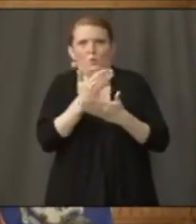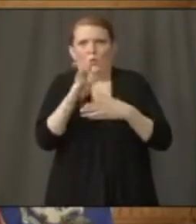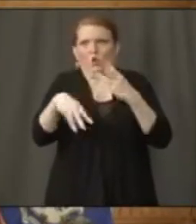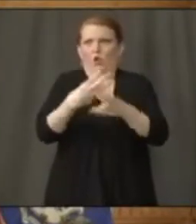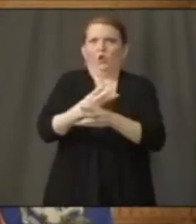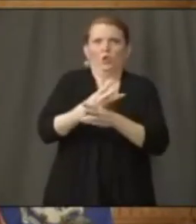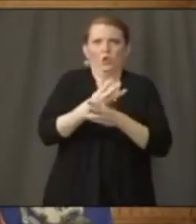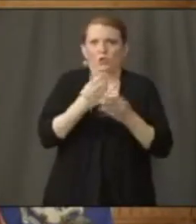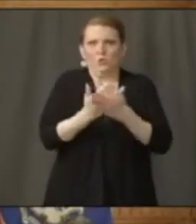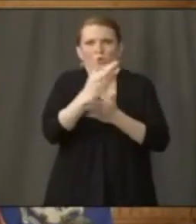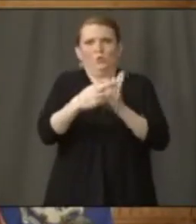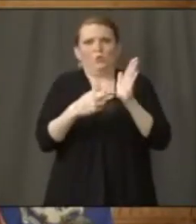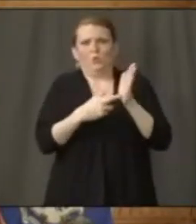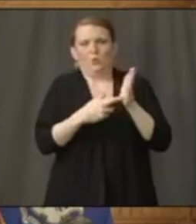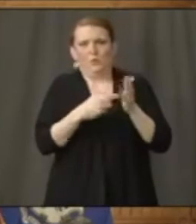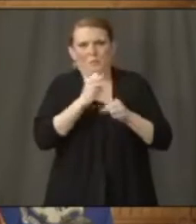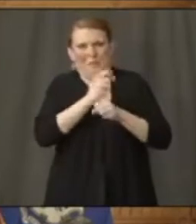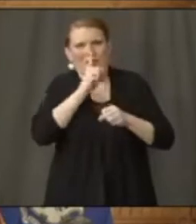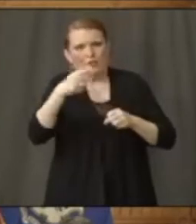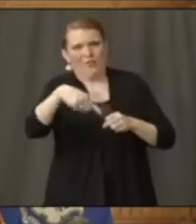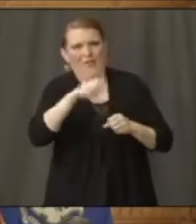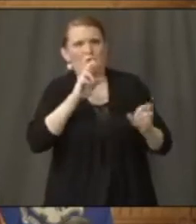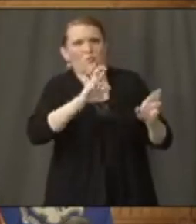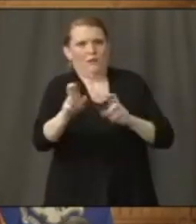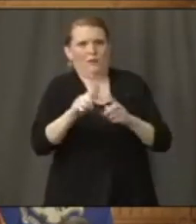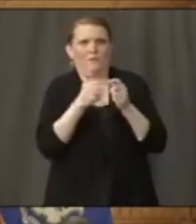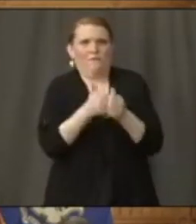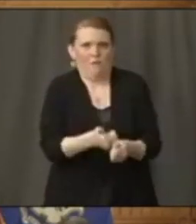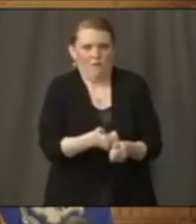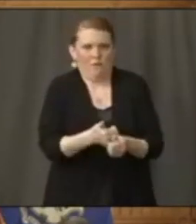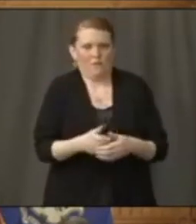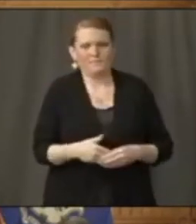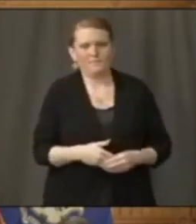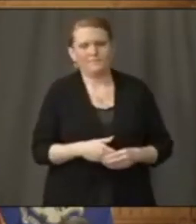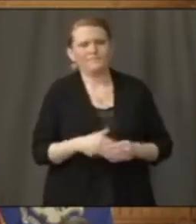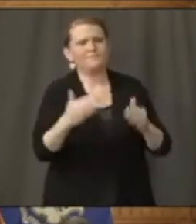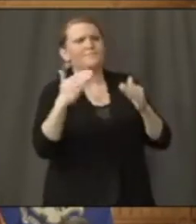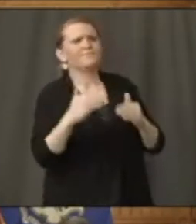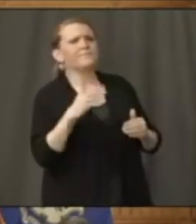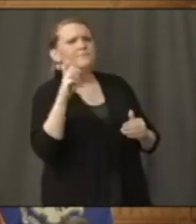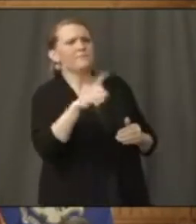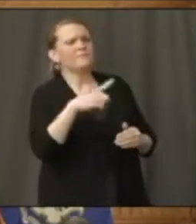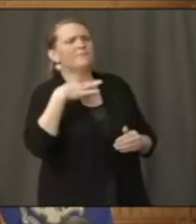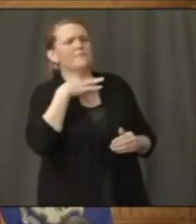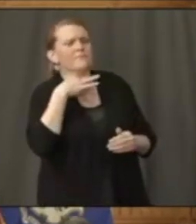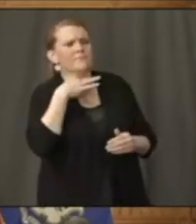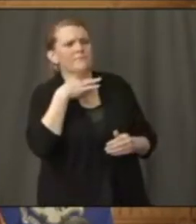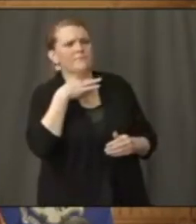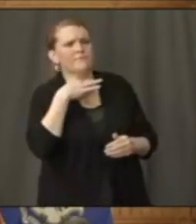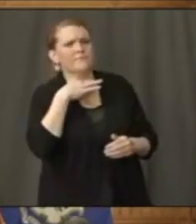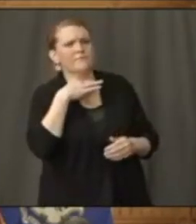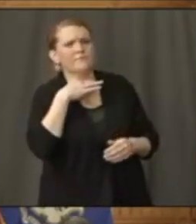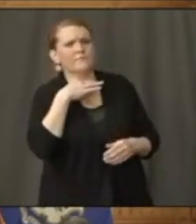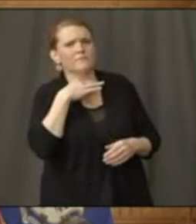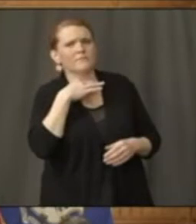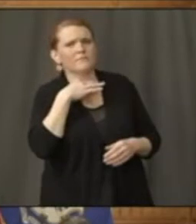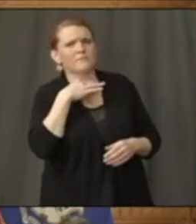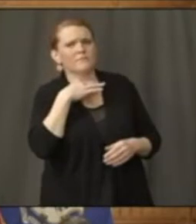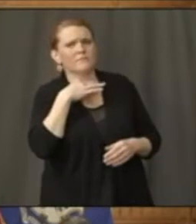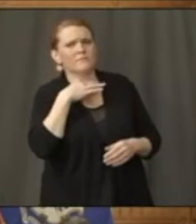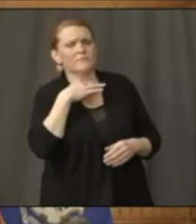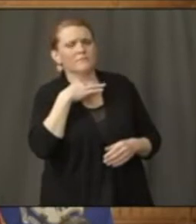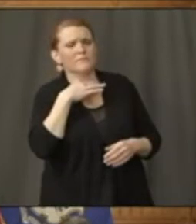allows food trucks to be, I guess, bars and restaurants to,